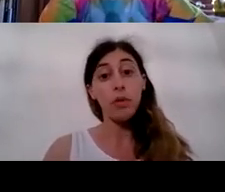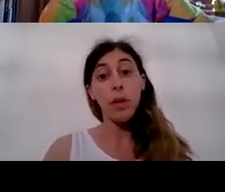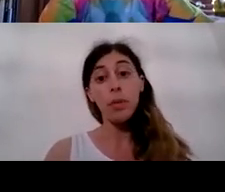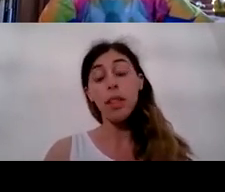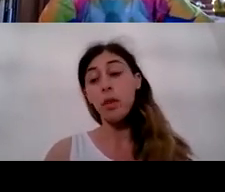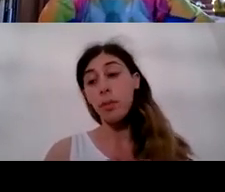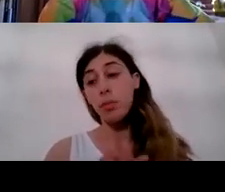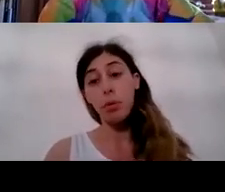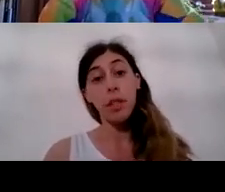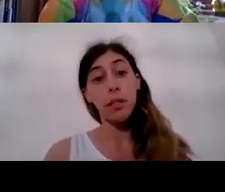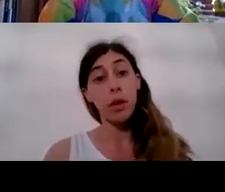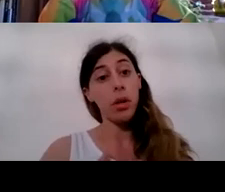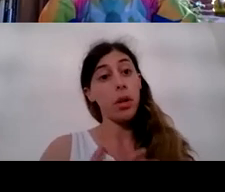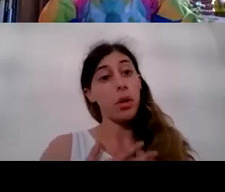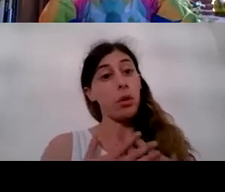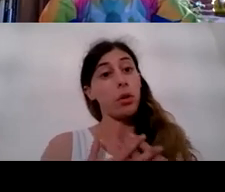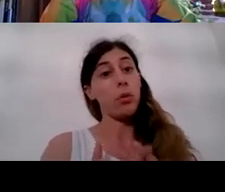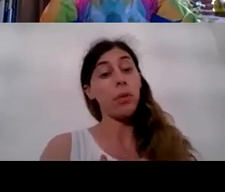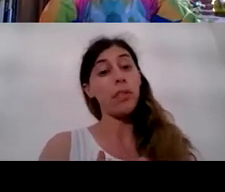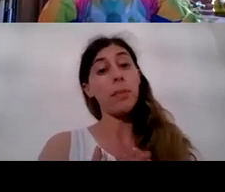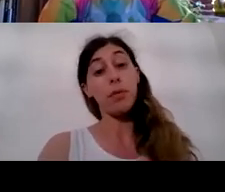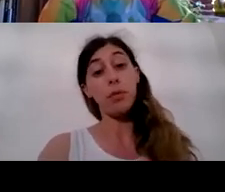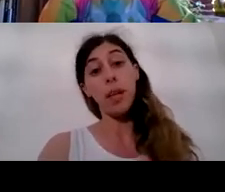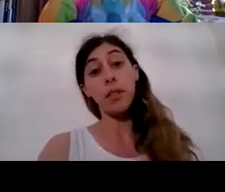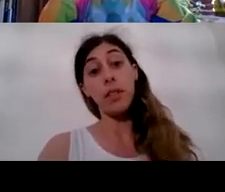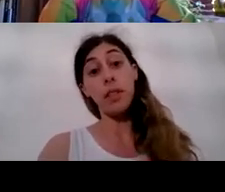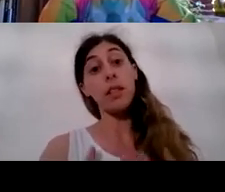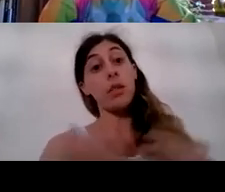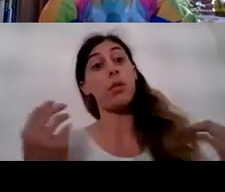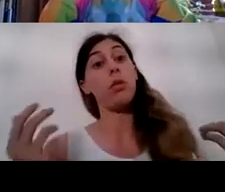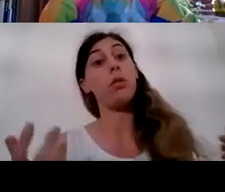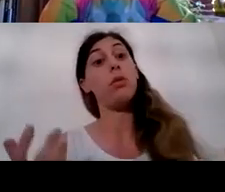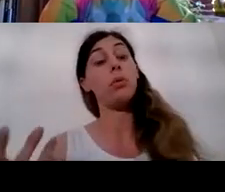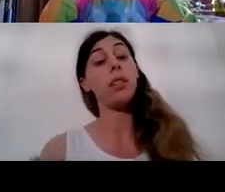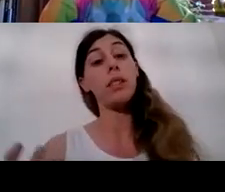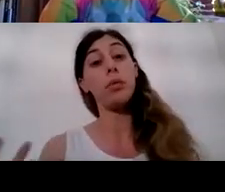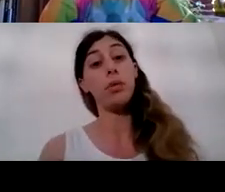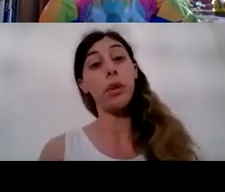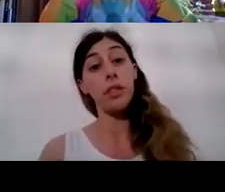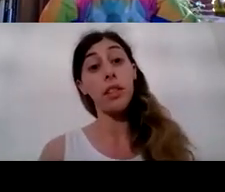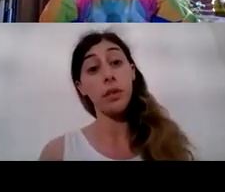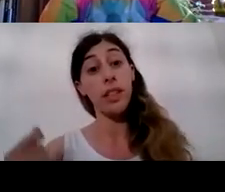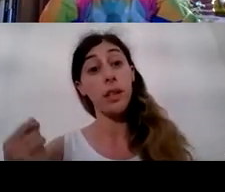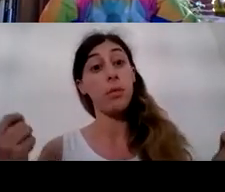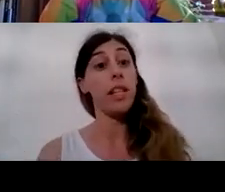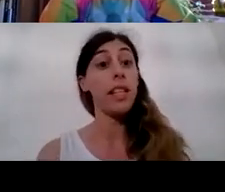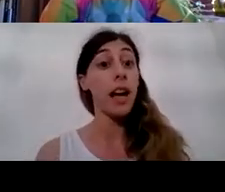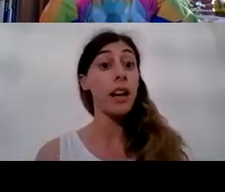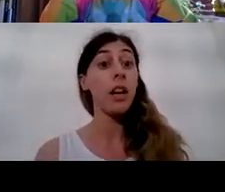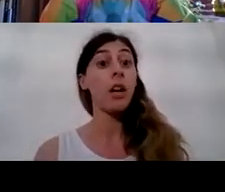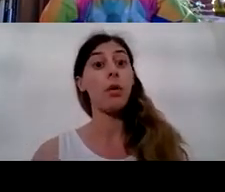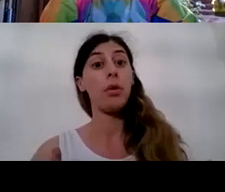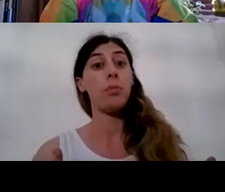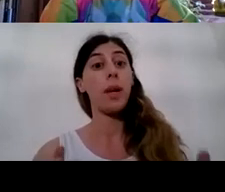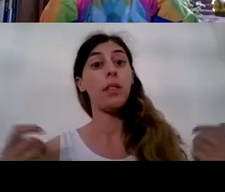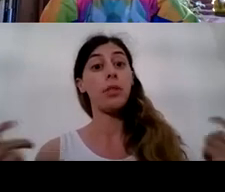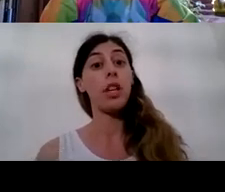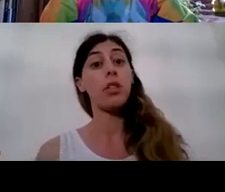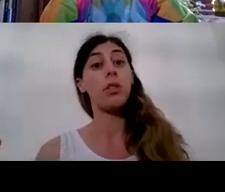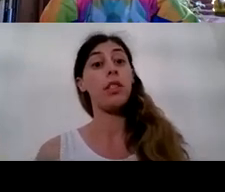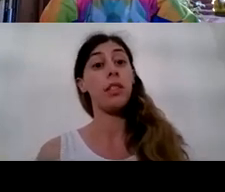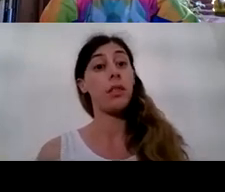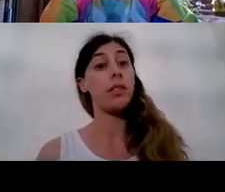to understand and address transphobia. I would like to begin